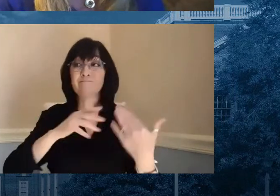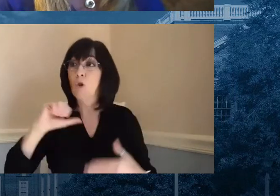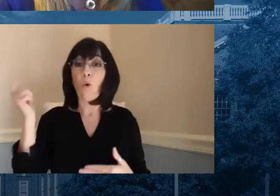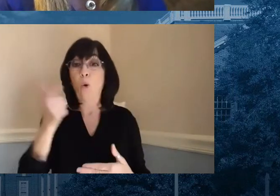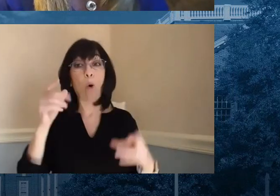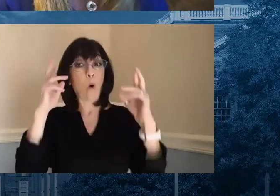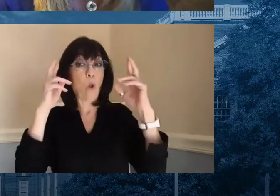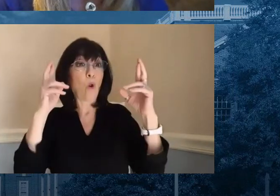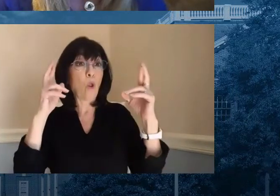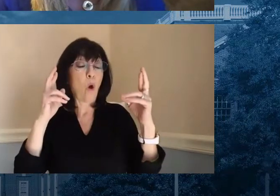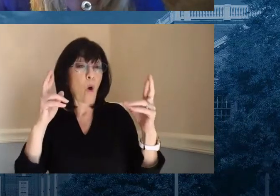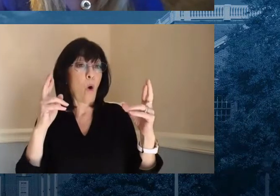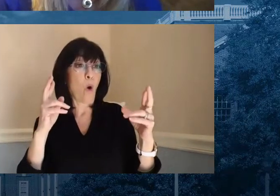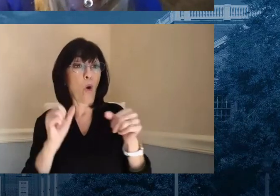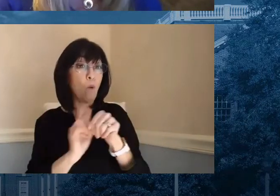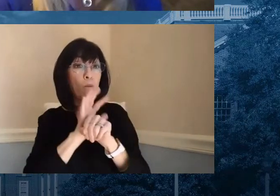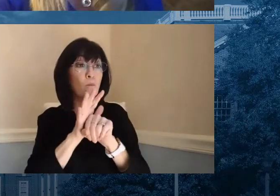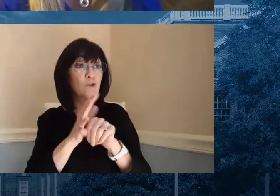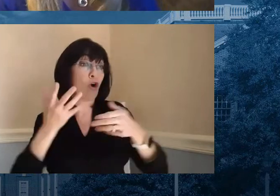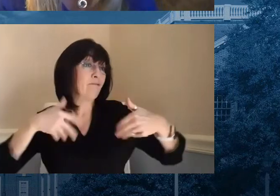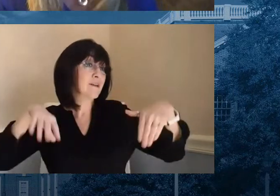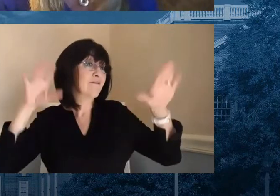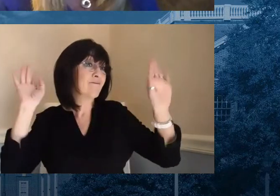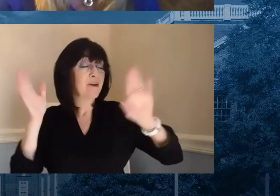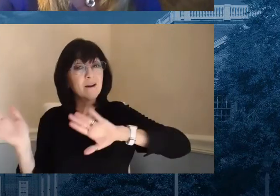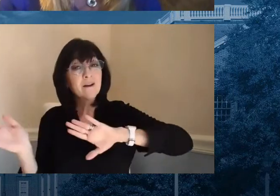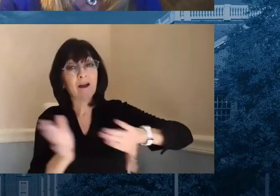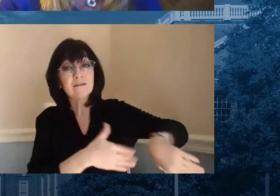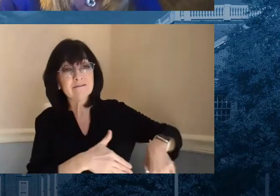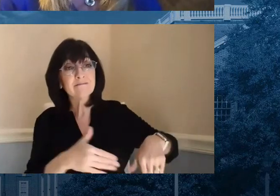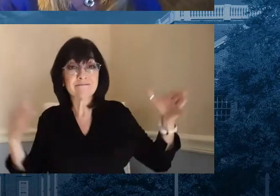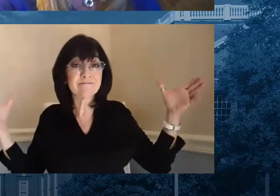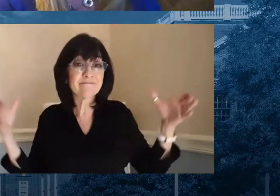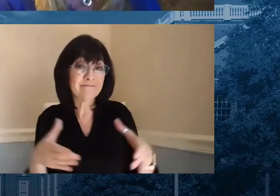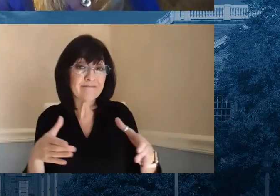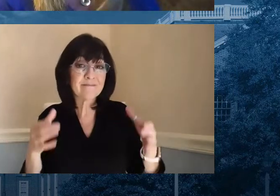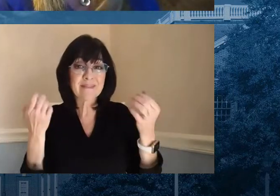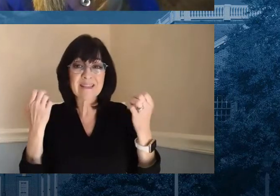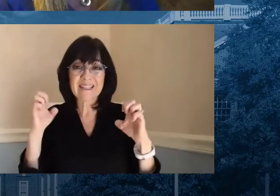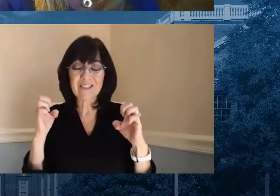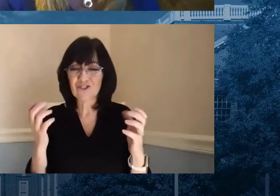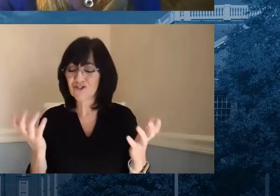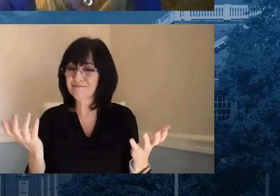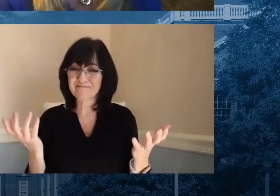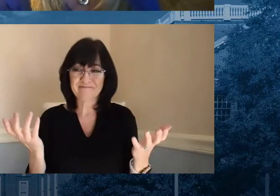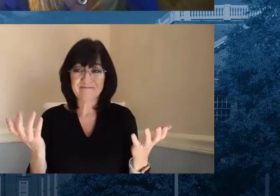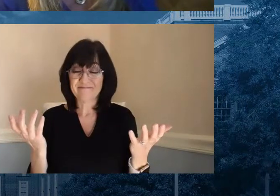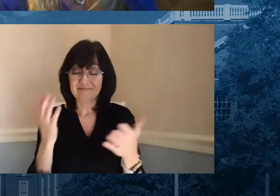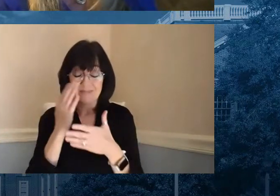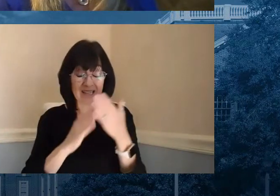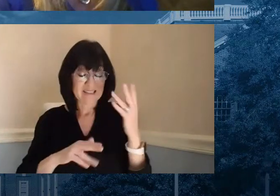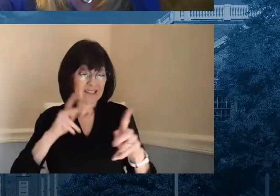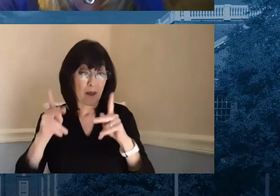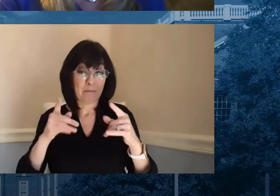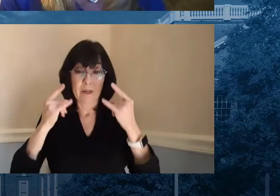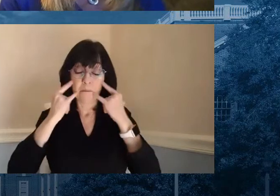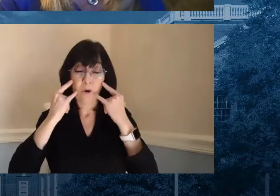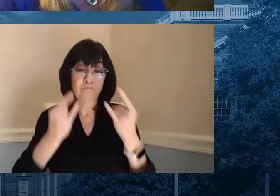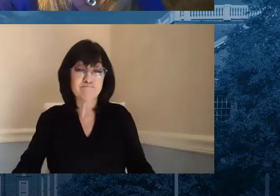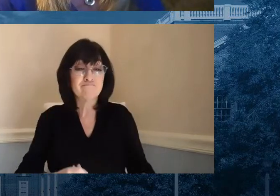other side of this, but those are the types of gatherings that still, you know, without mask wearing, especially